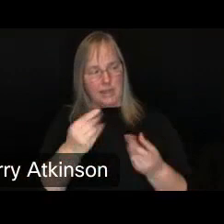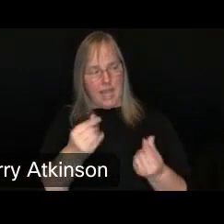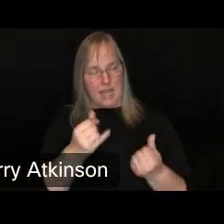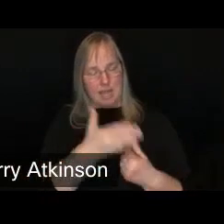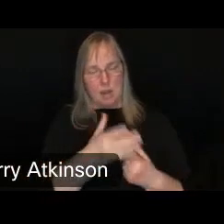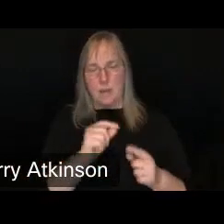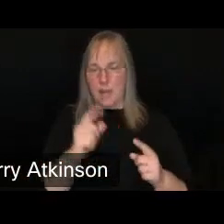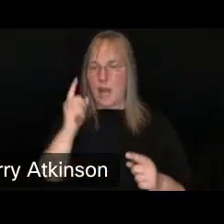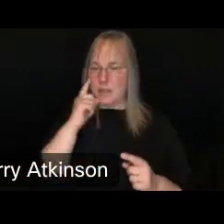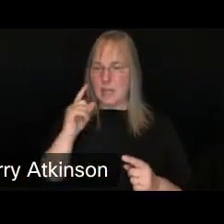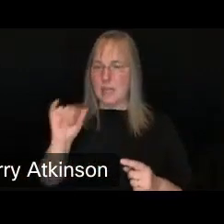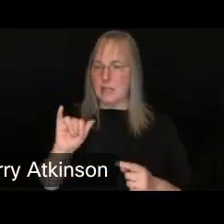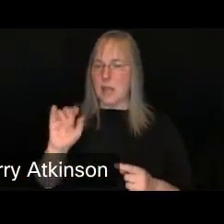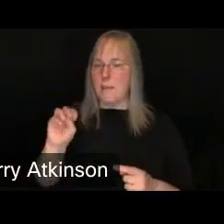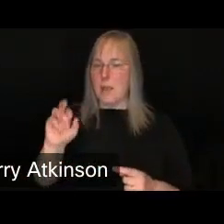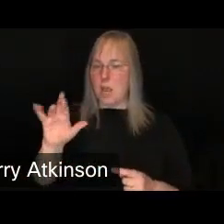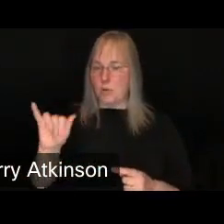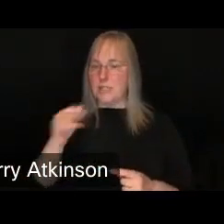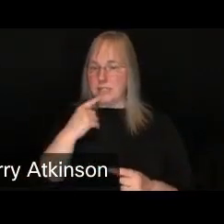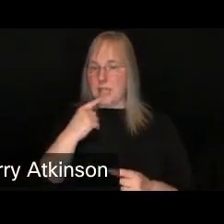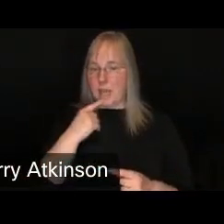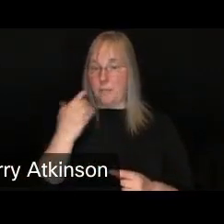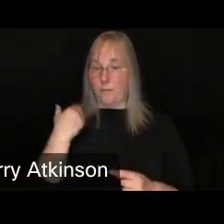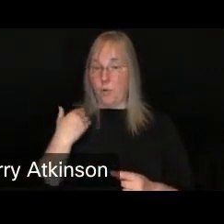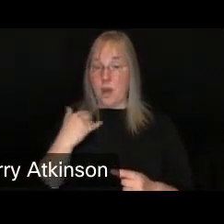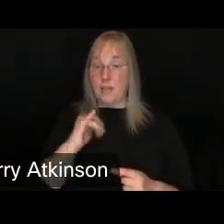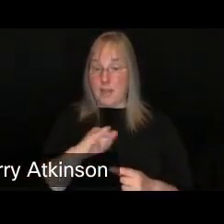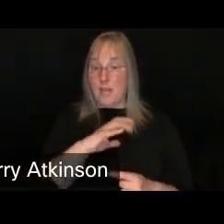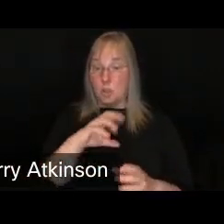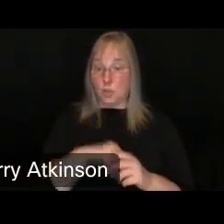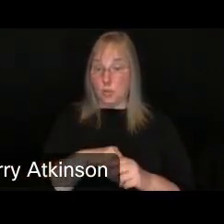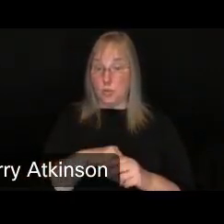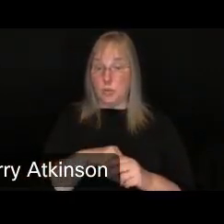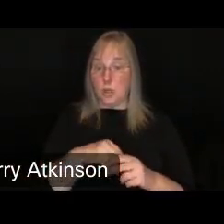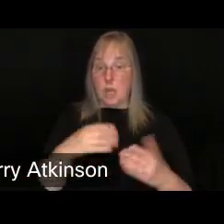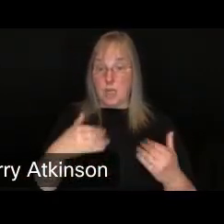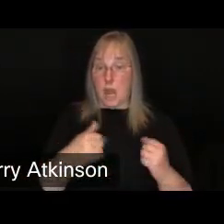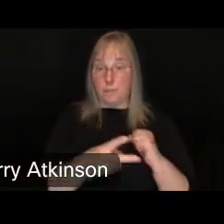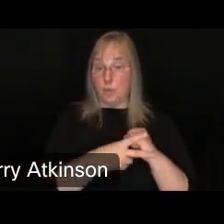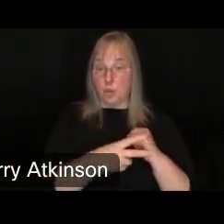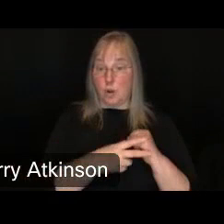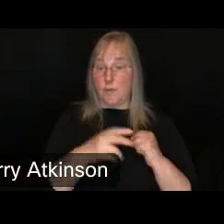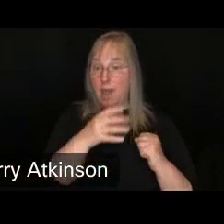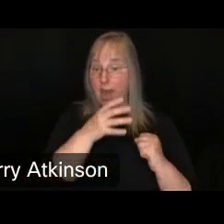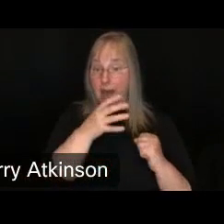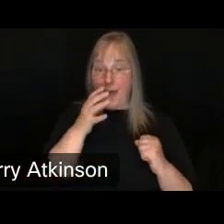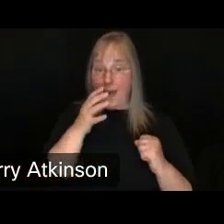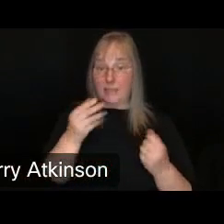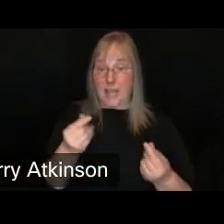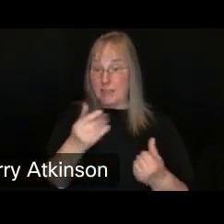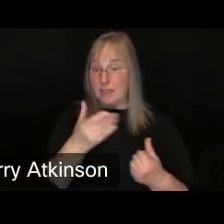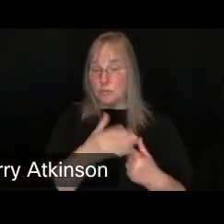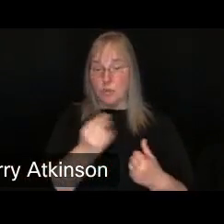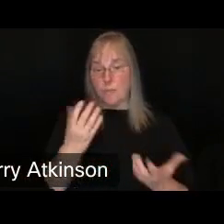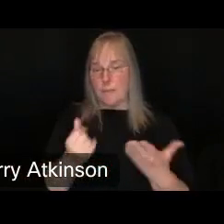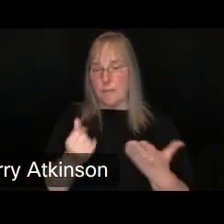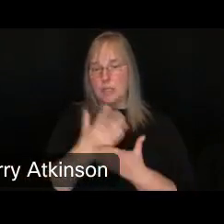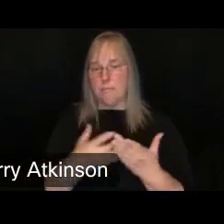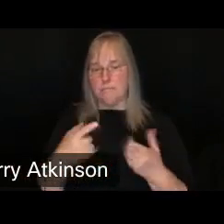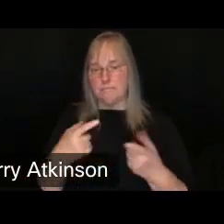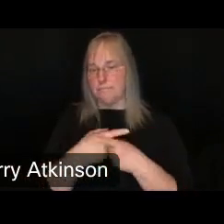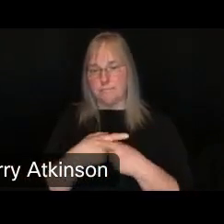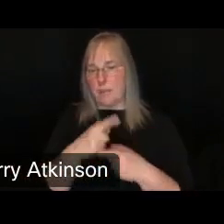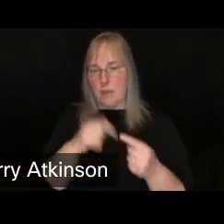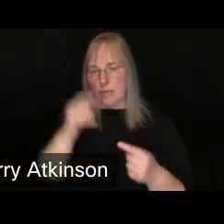mentioned earlier, this including now preserved ag land there. So maybe there are a little bit discrepancy regarding the concept